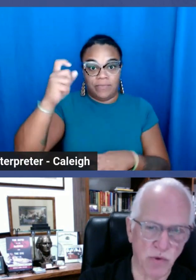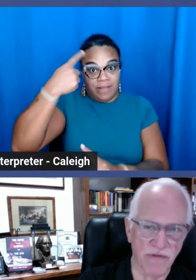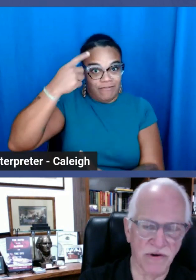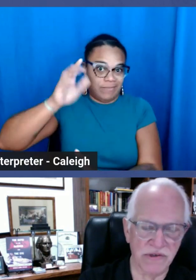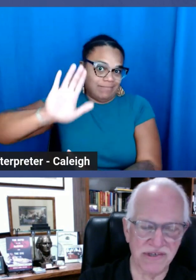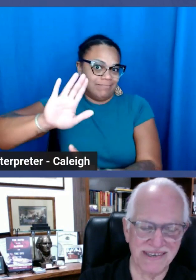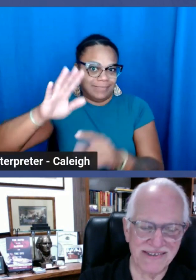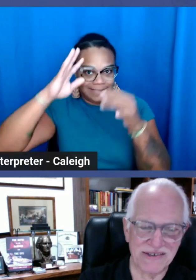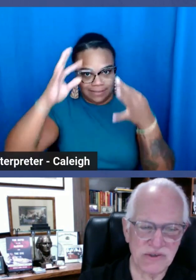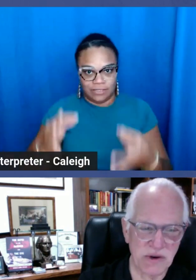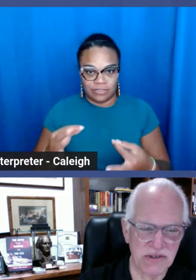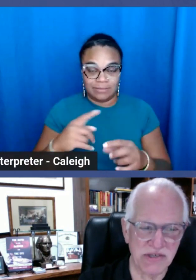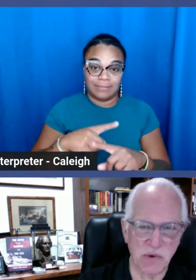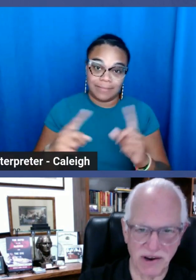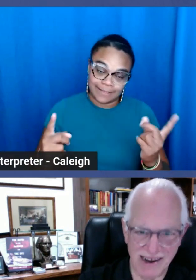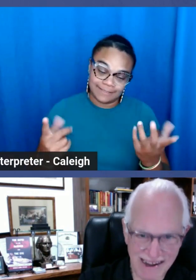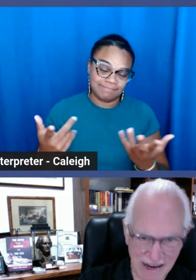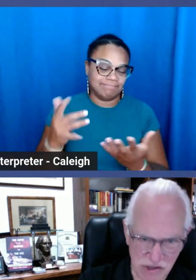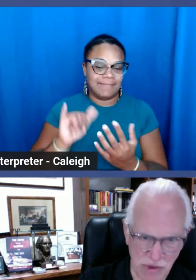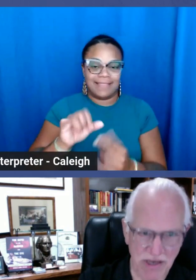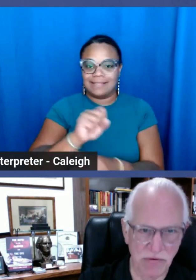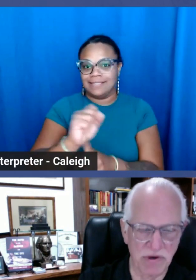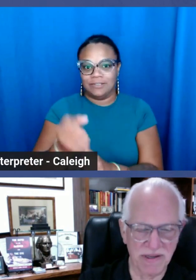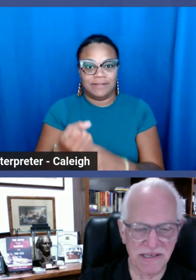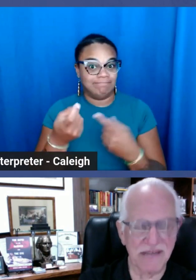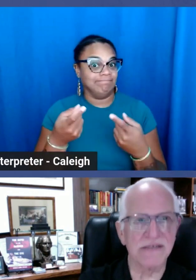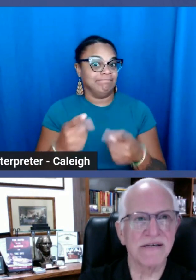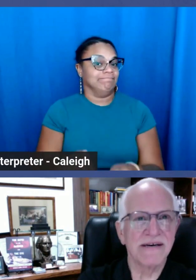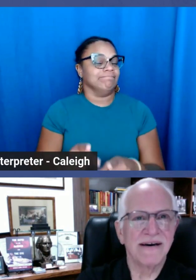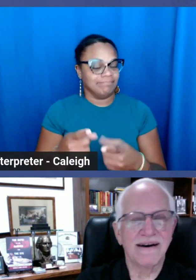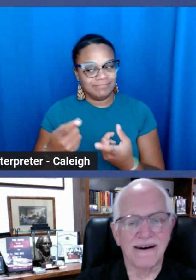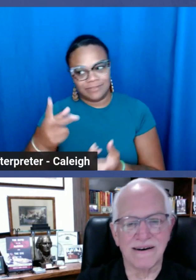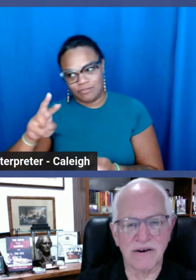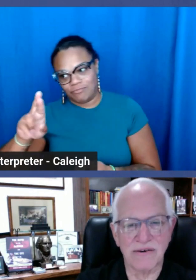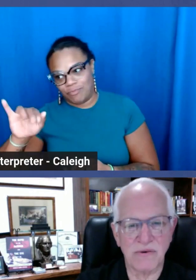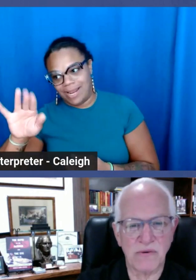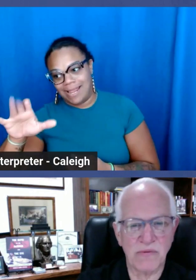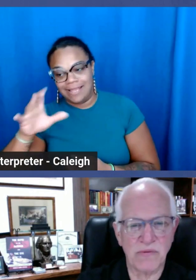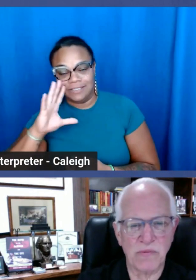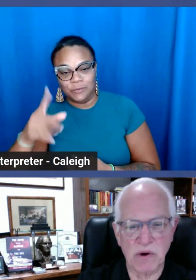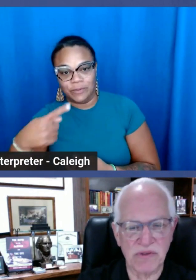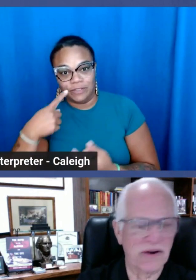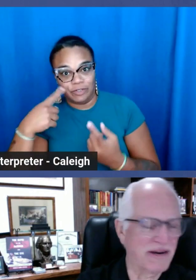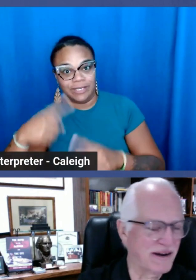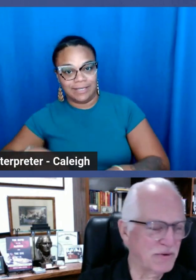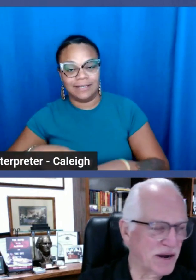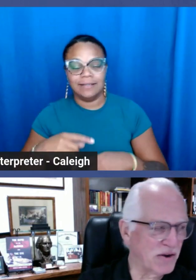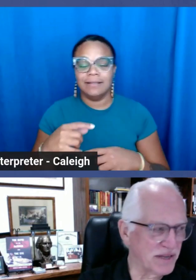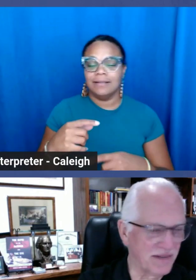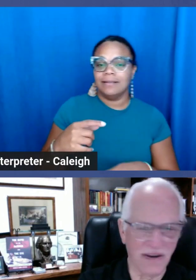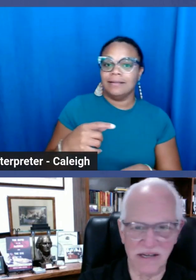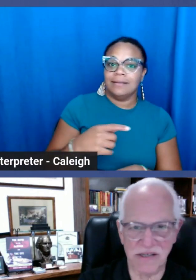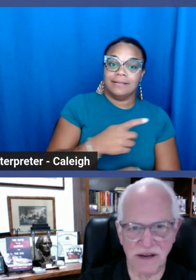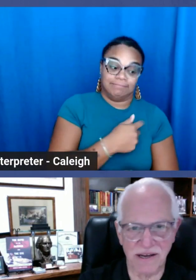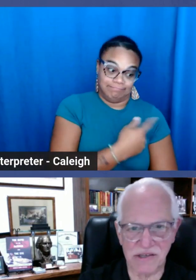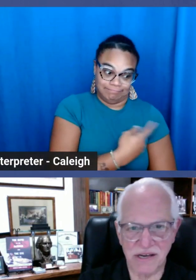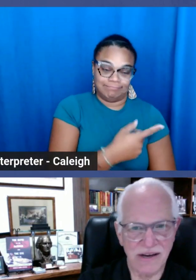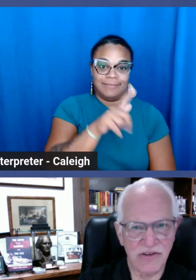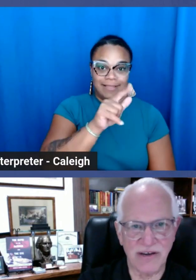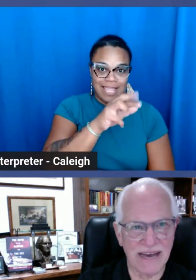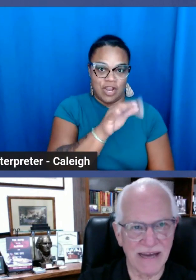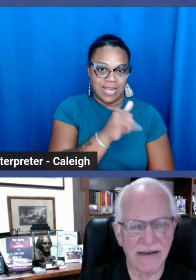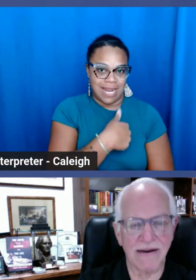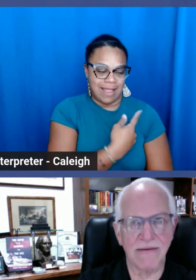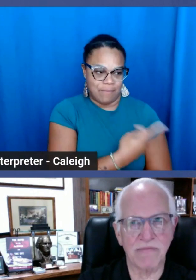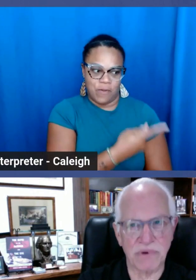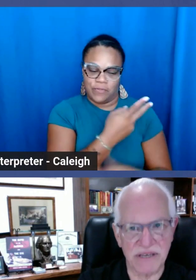But it's one of those situations where, as Ricky will attest, both Larry and I regularly advise clients,